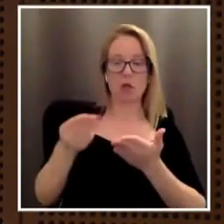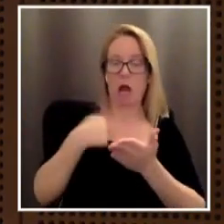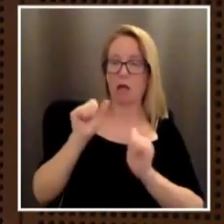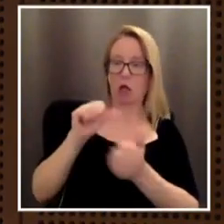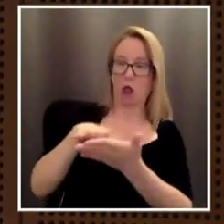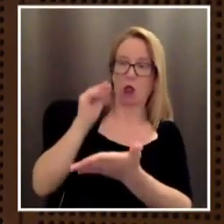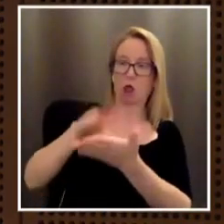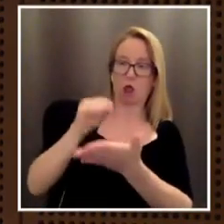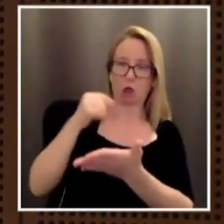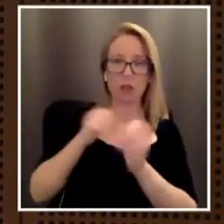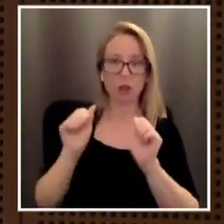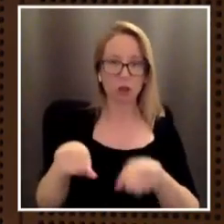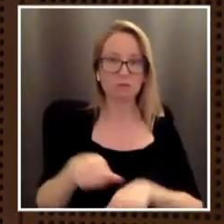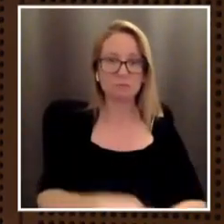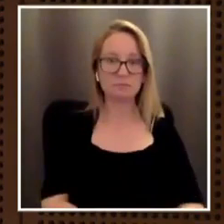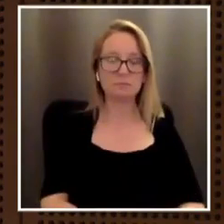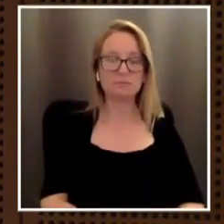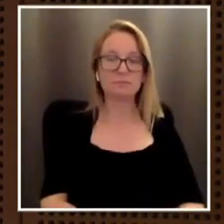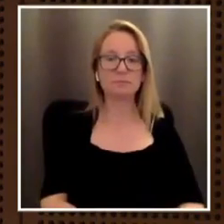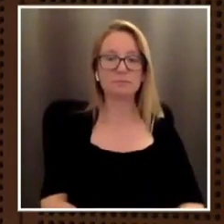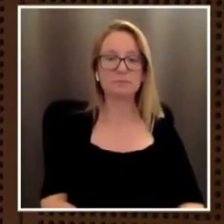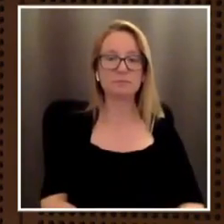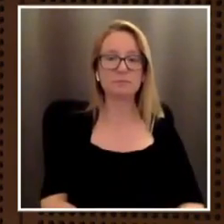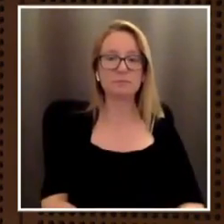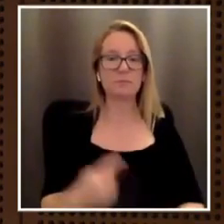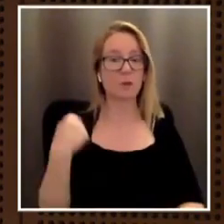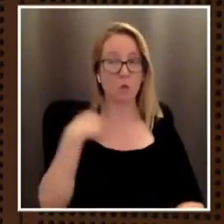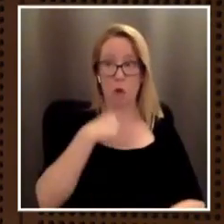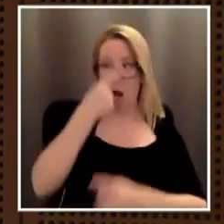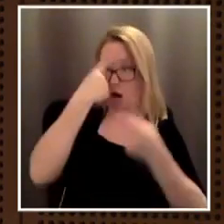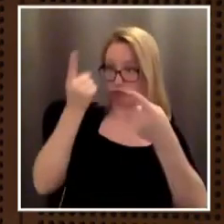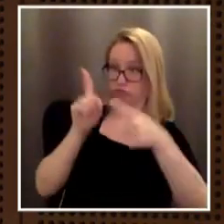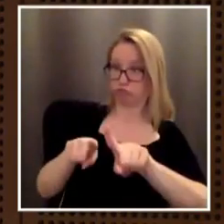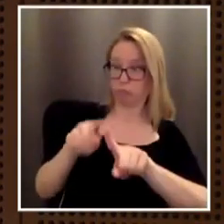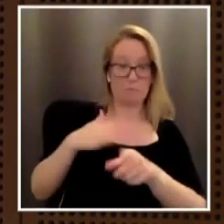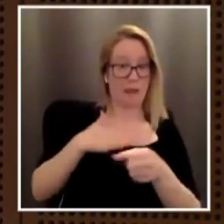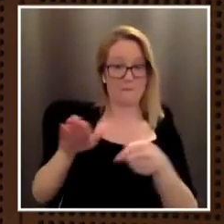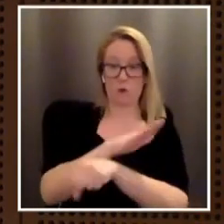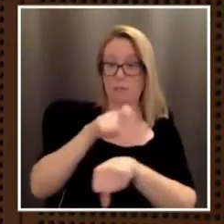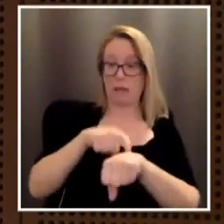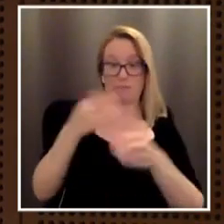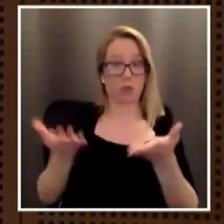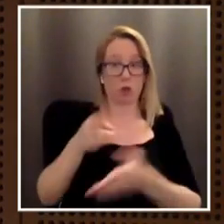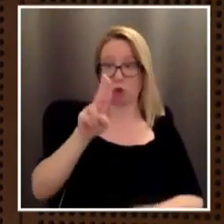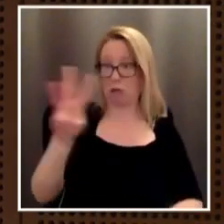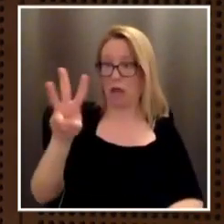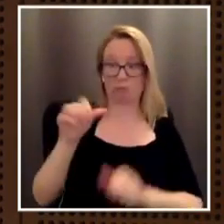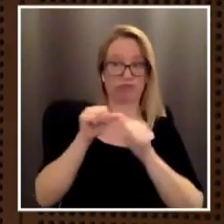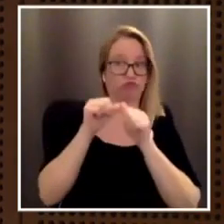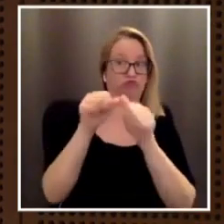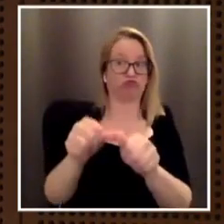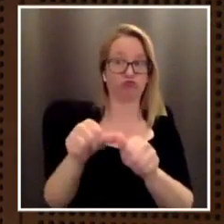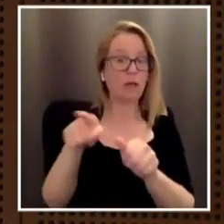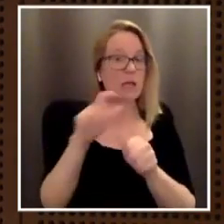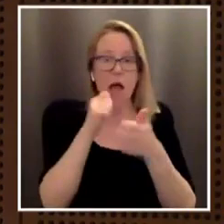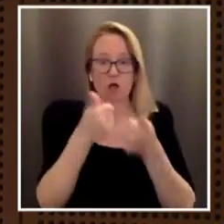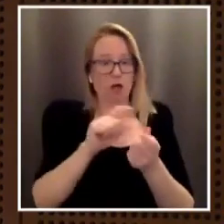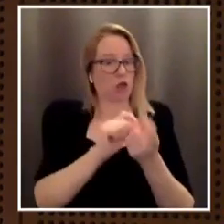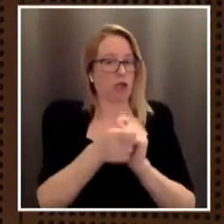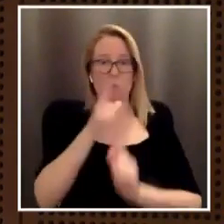it. And we kept that deal for my whole time here. He didn't try to change